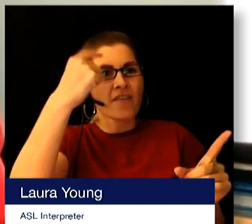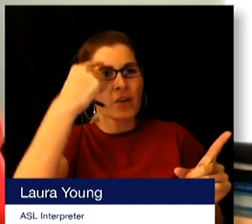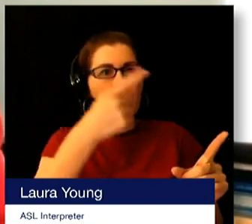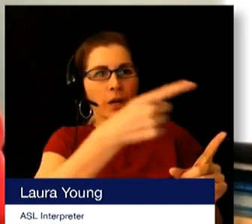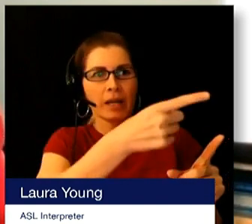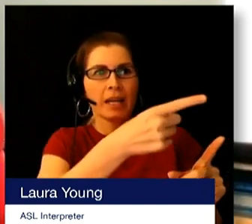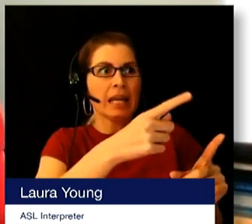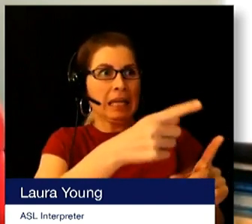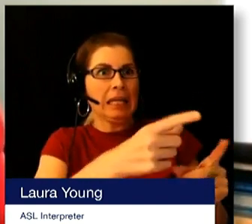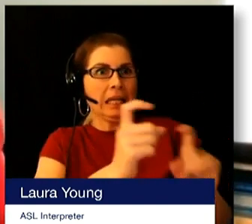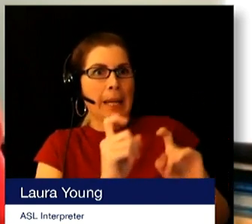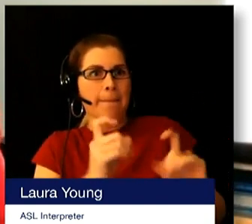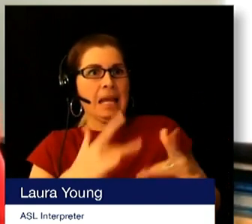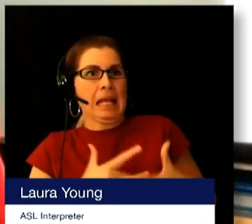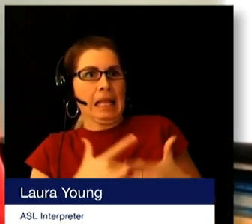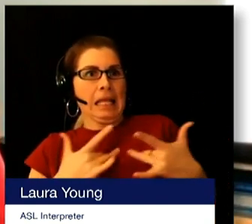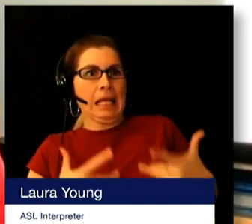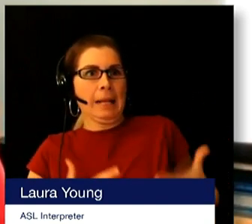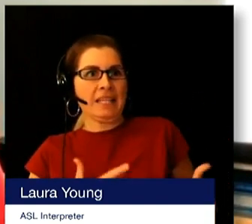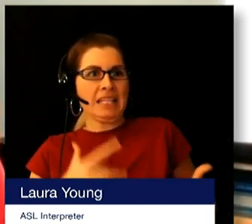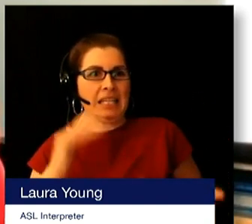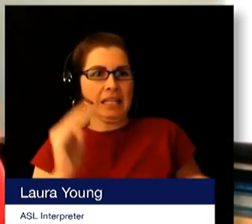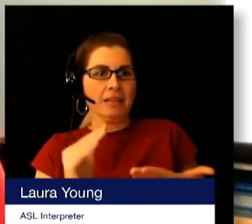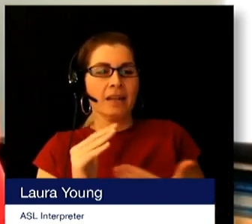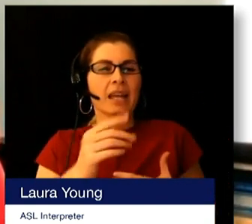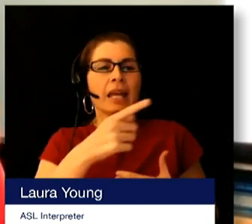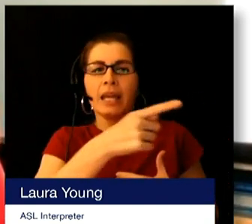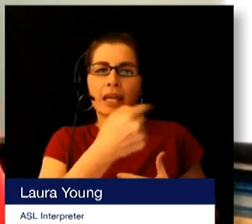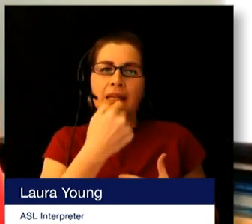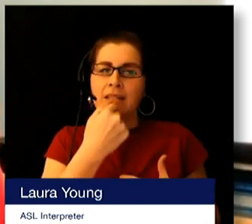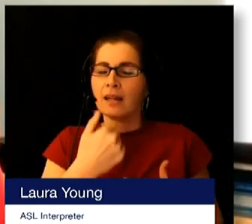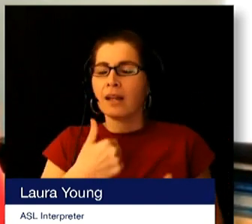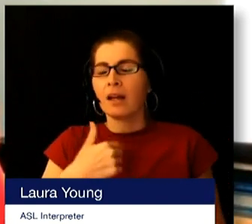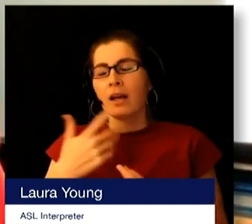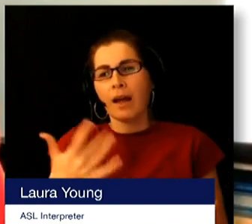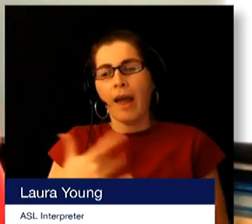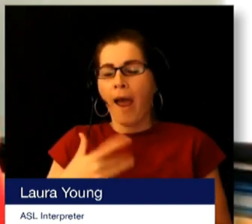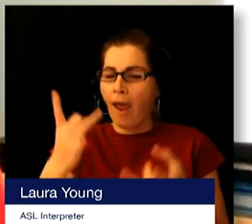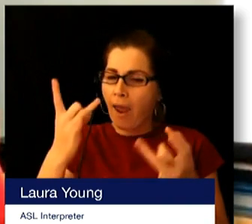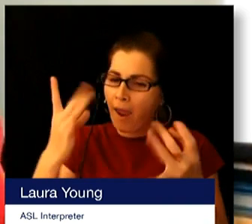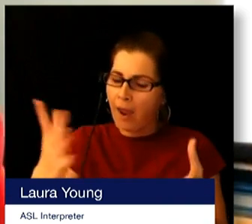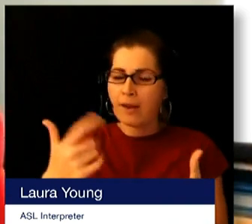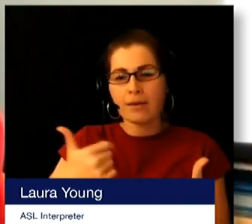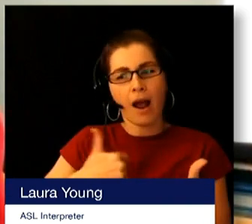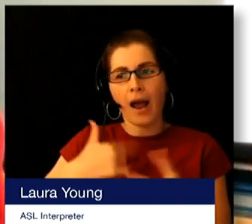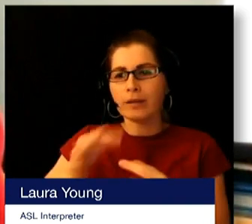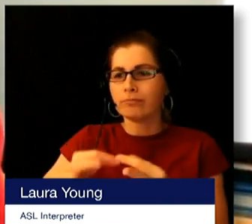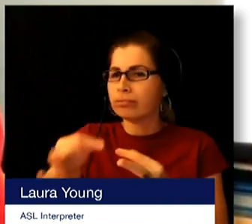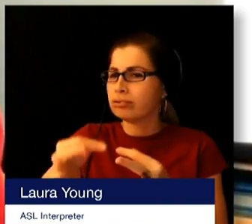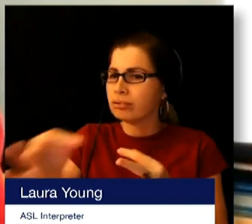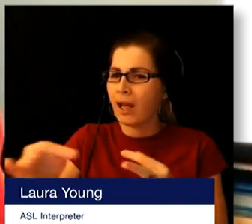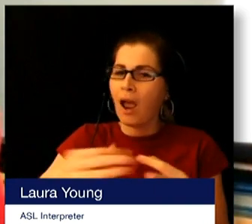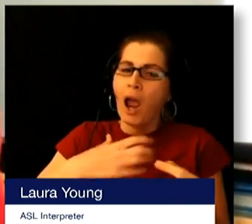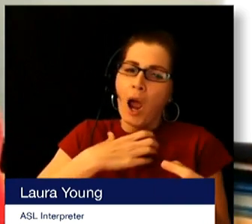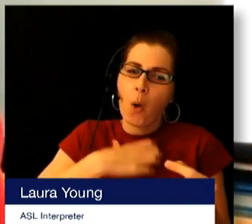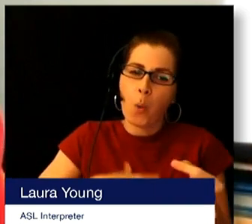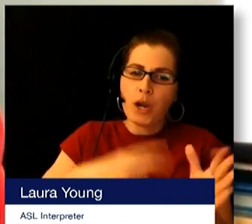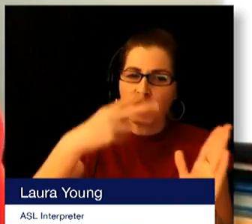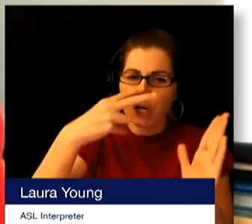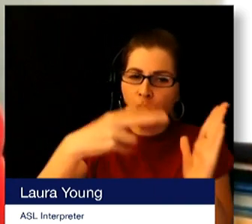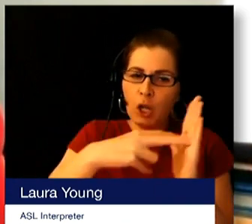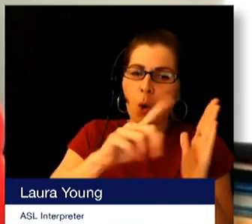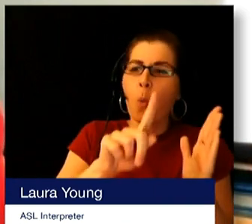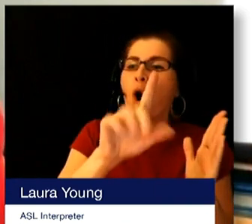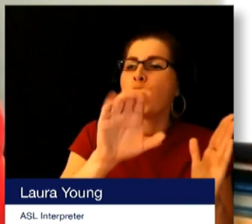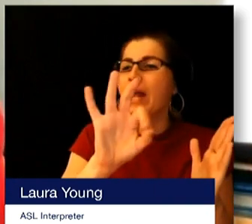clemency, he had said how he hated that he waited so long. He wished that he could have looked at the other 198 juvenile